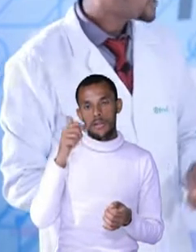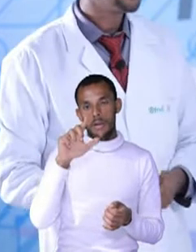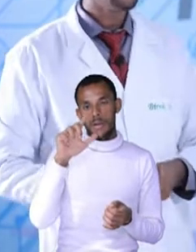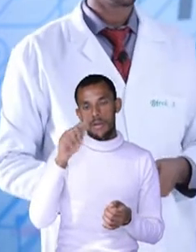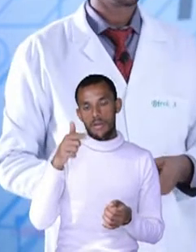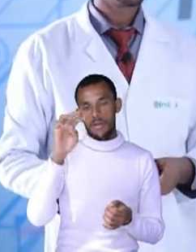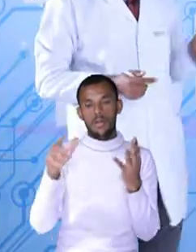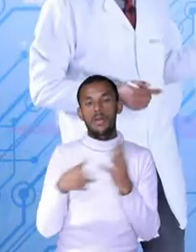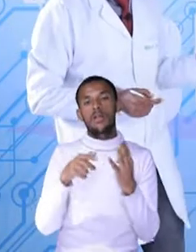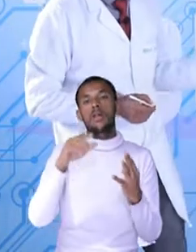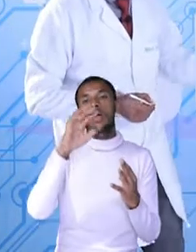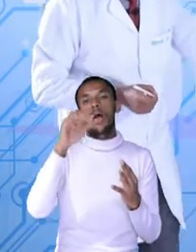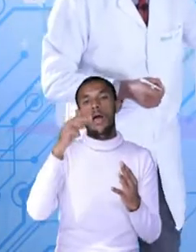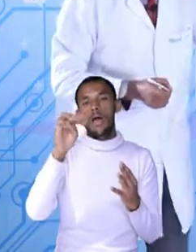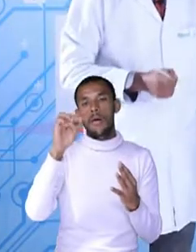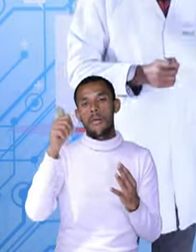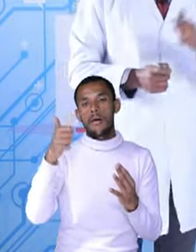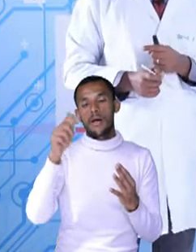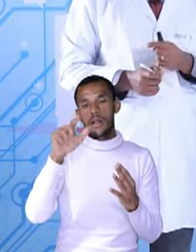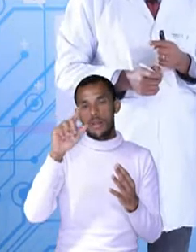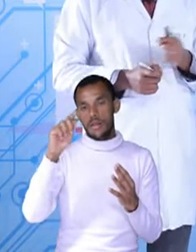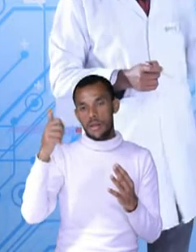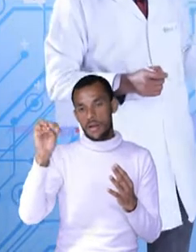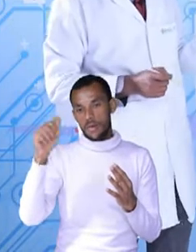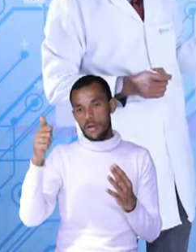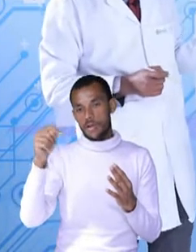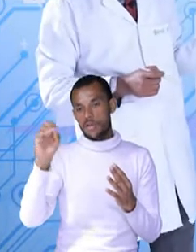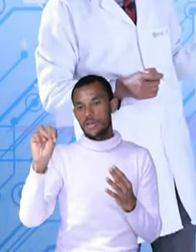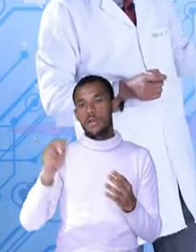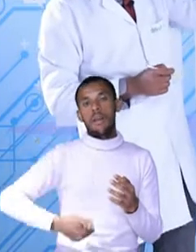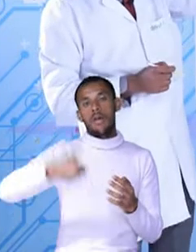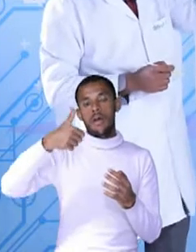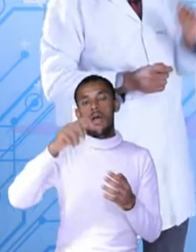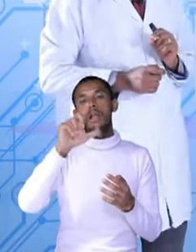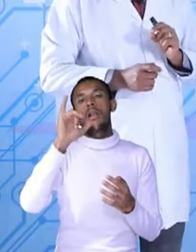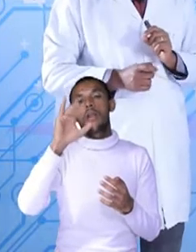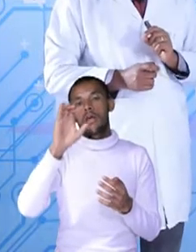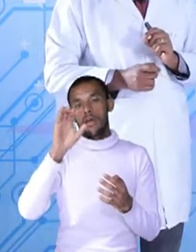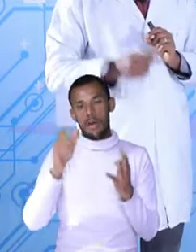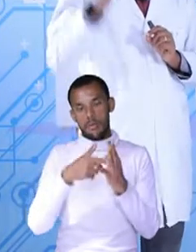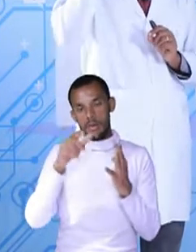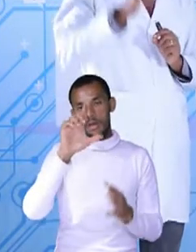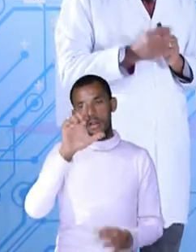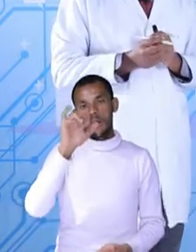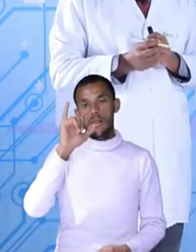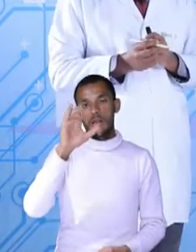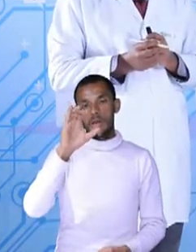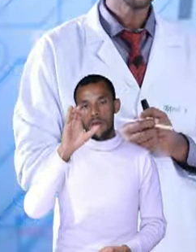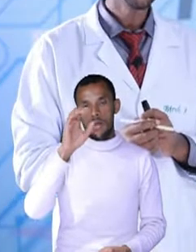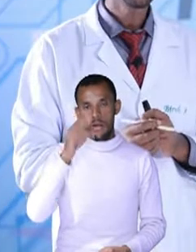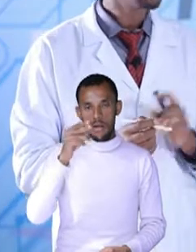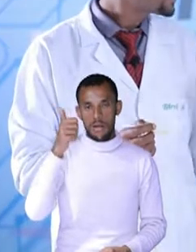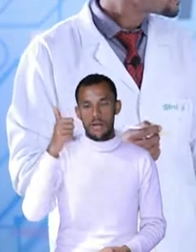The fifth one is leaching. Leaching is a chemical method. Leaching is different from the above 4 methods of concentrating the